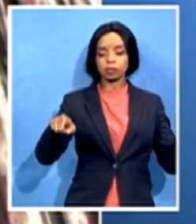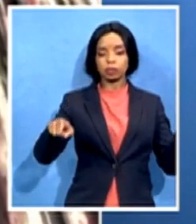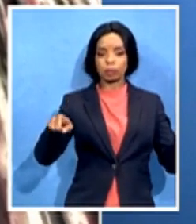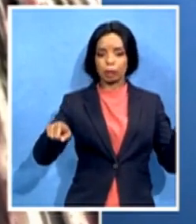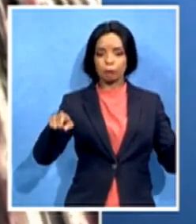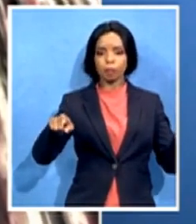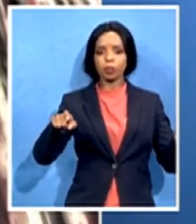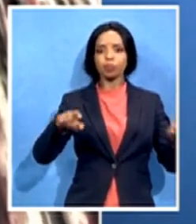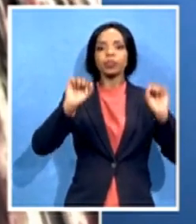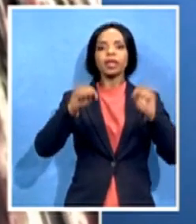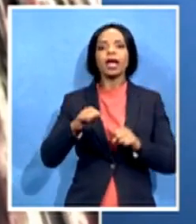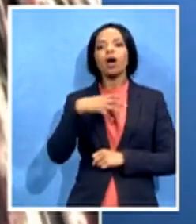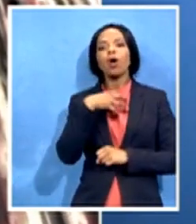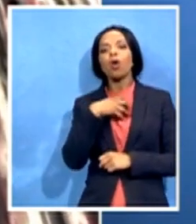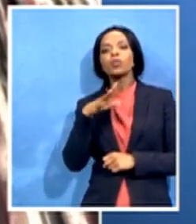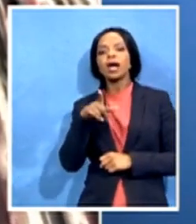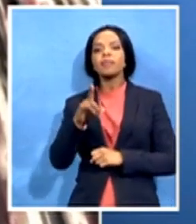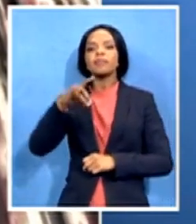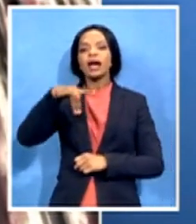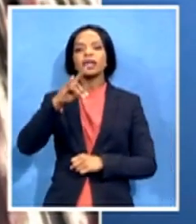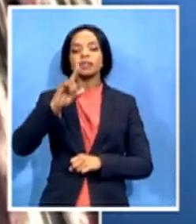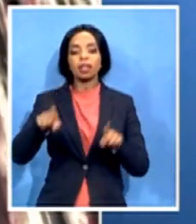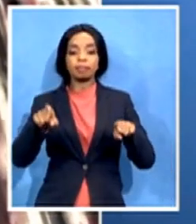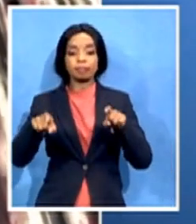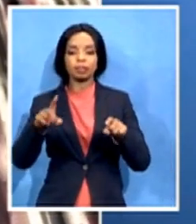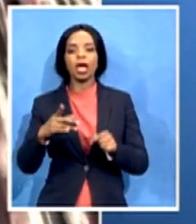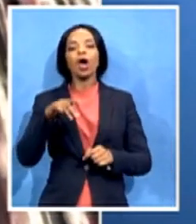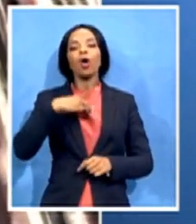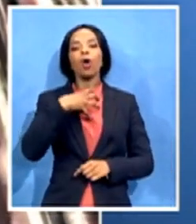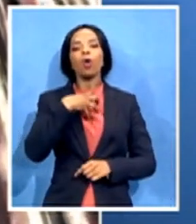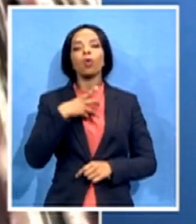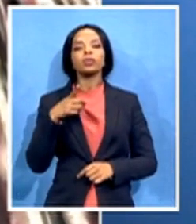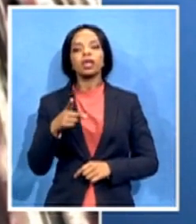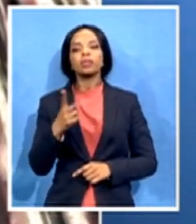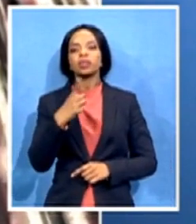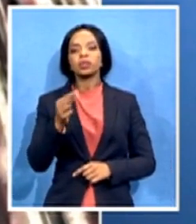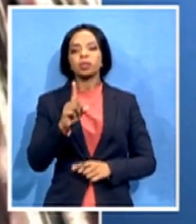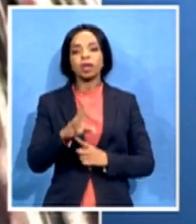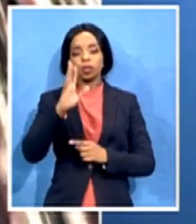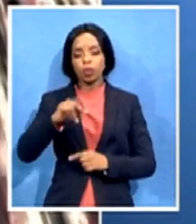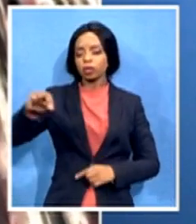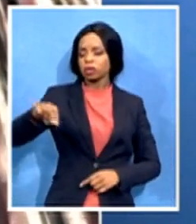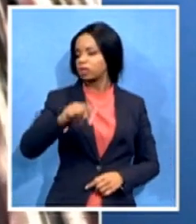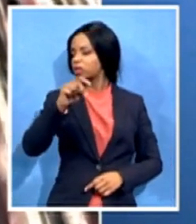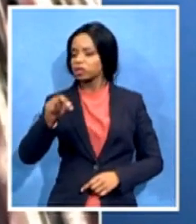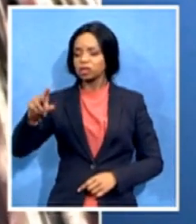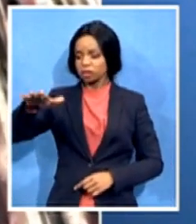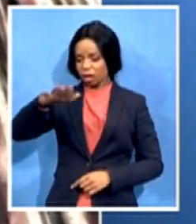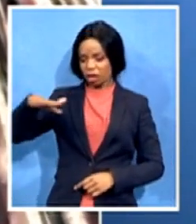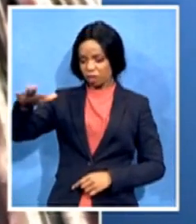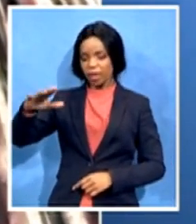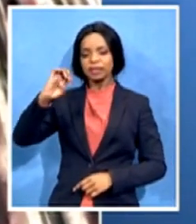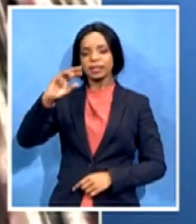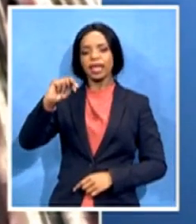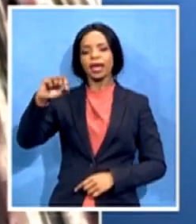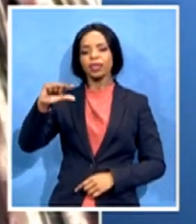will walk up and down around Engcobo without seeing the animals. And you won't have an idea that